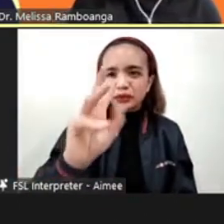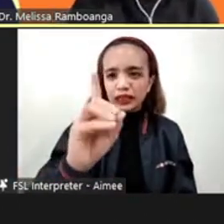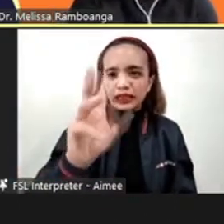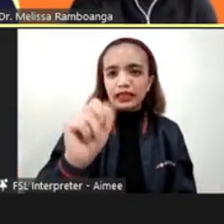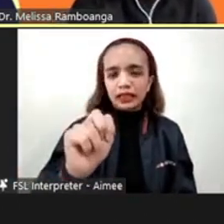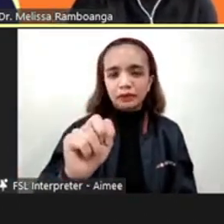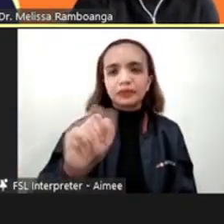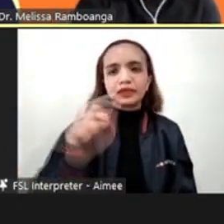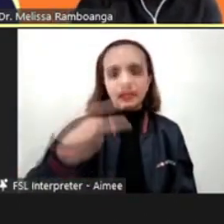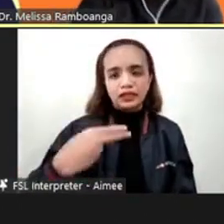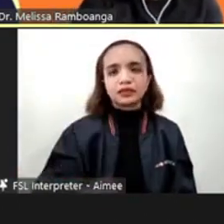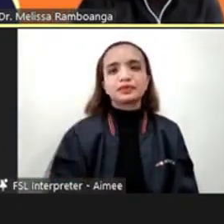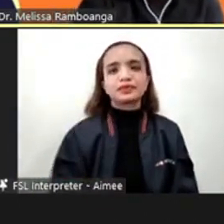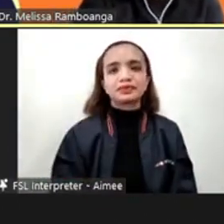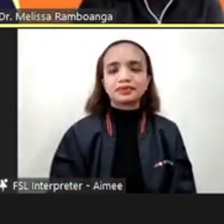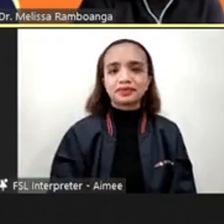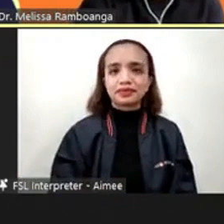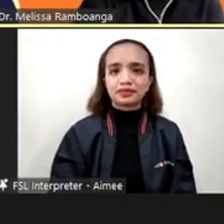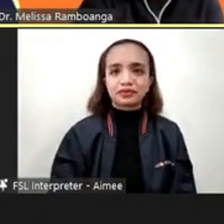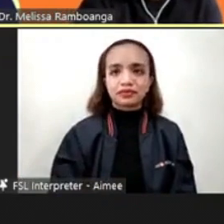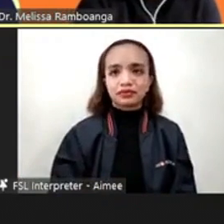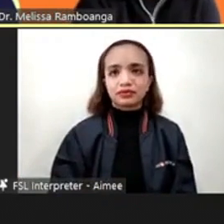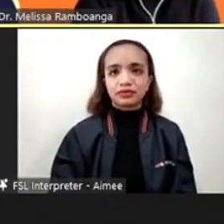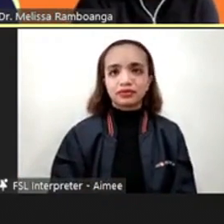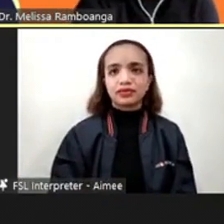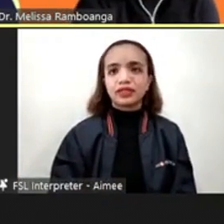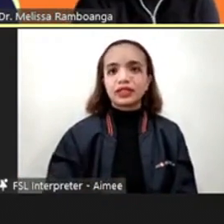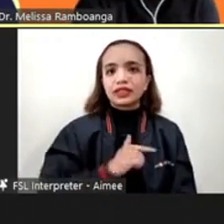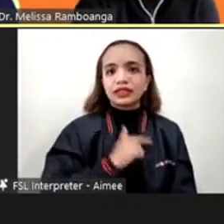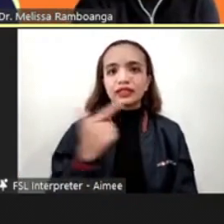MBAH. On to you, Ma'am Stella.